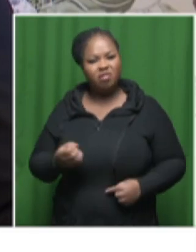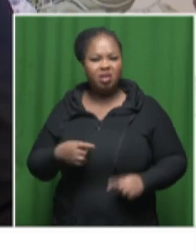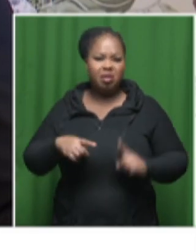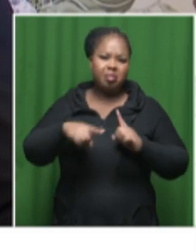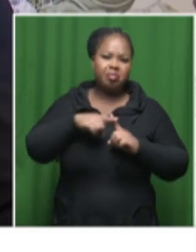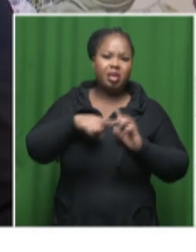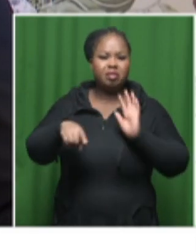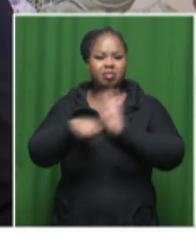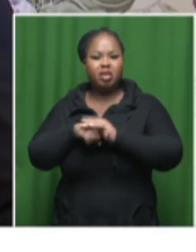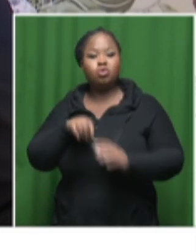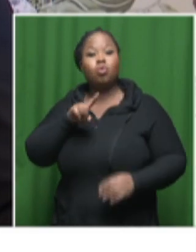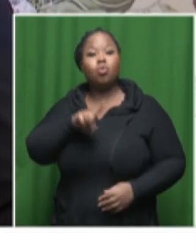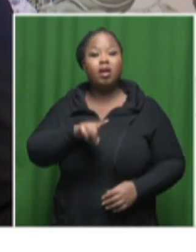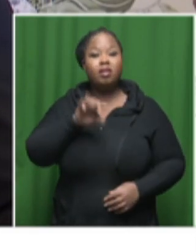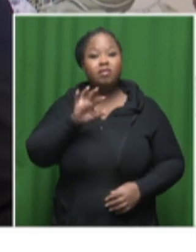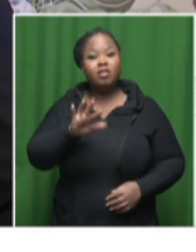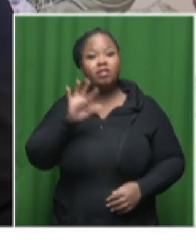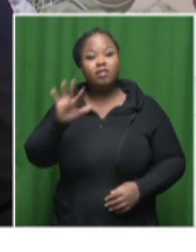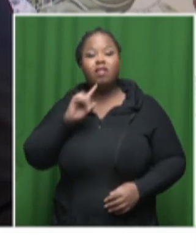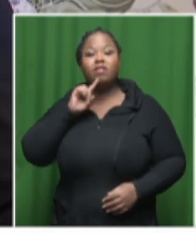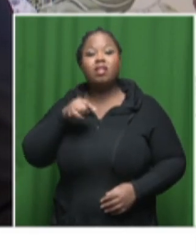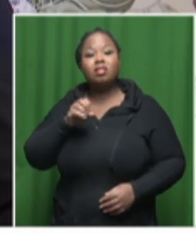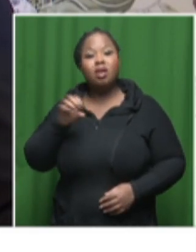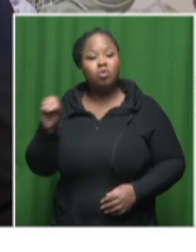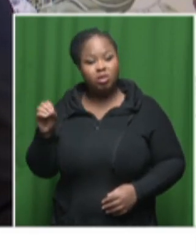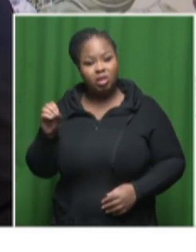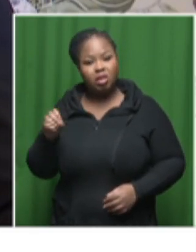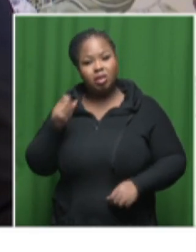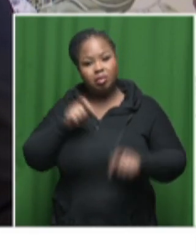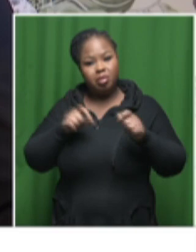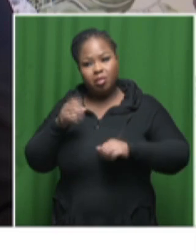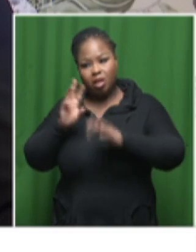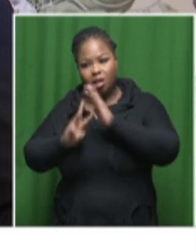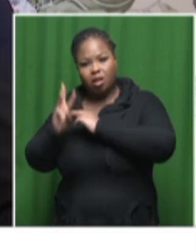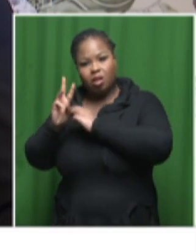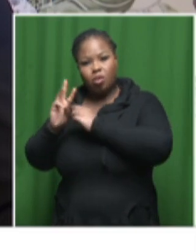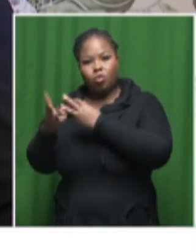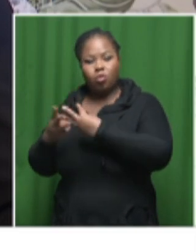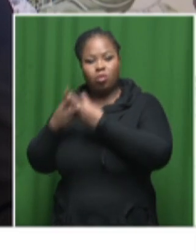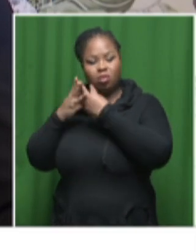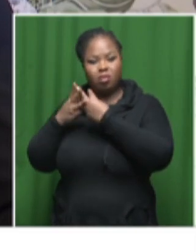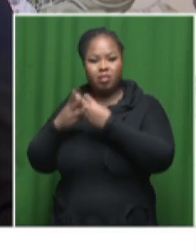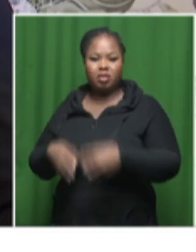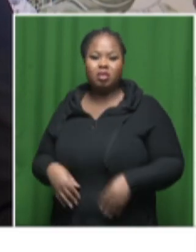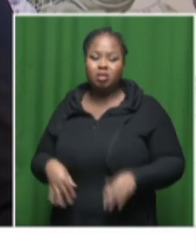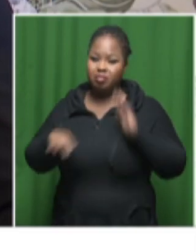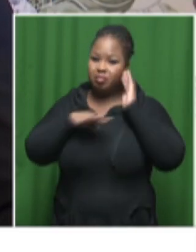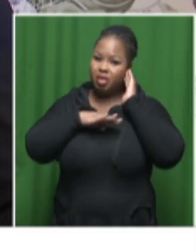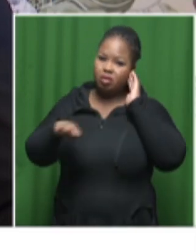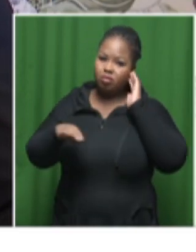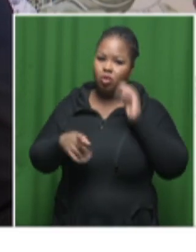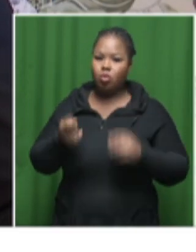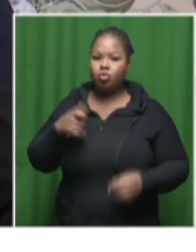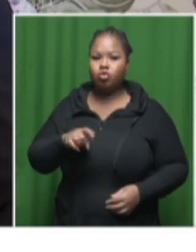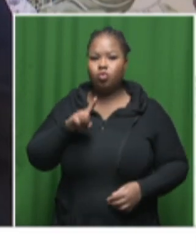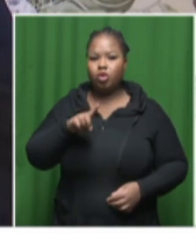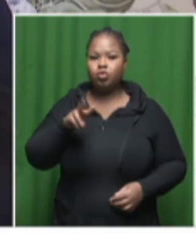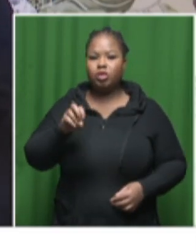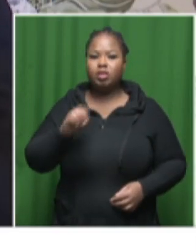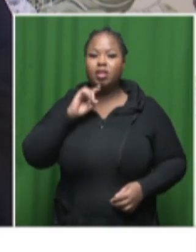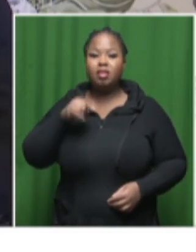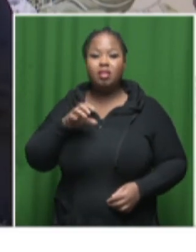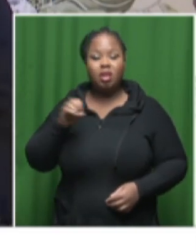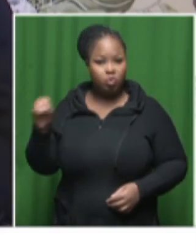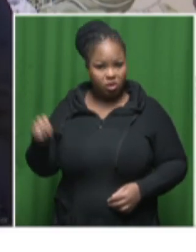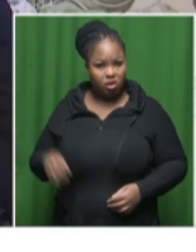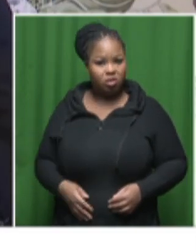minus 155,000 inmates across the country. Our bed facility is almost at 120,000. So you